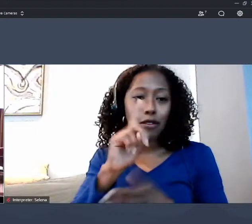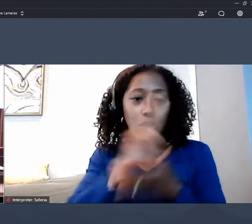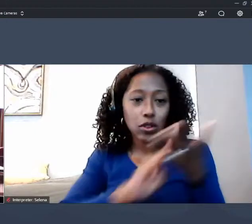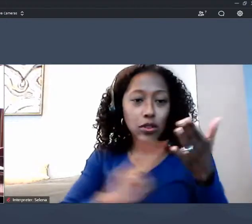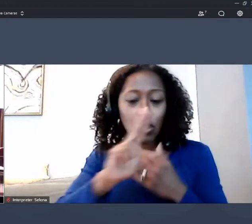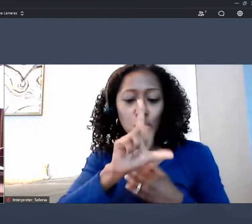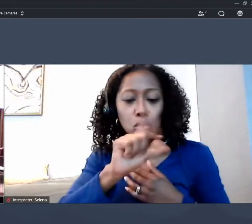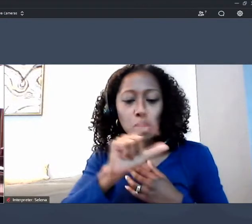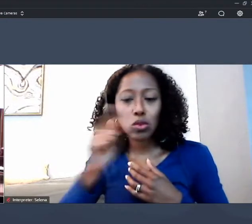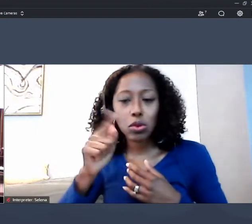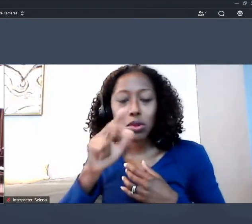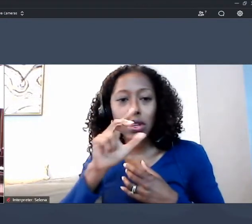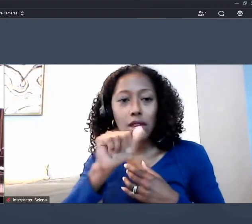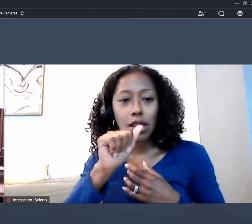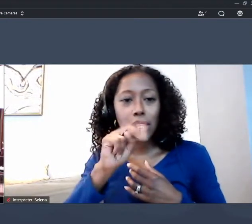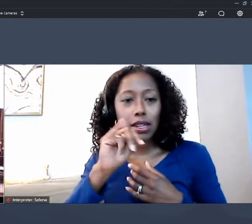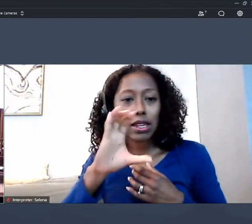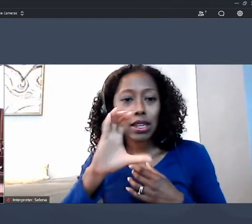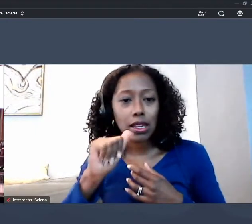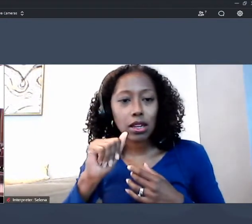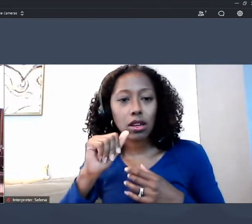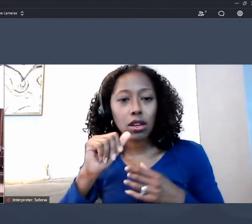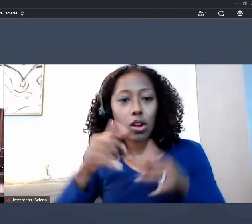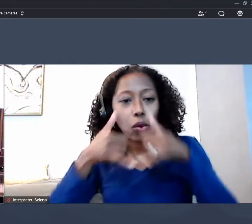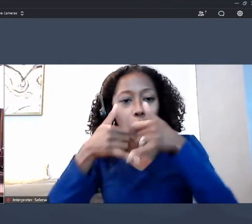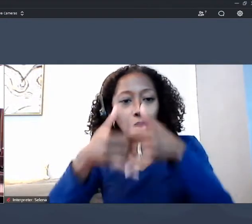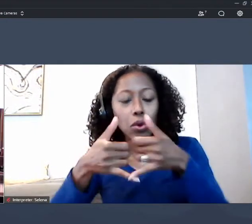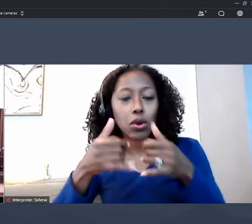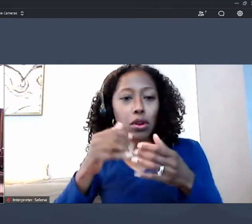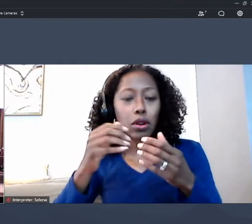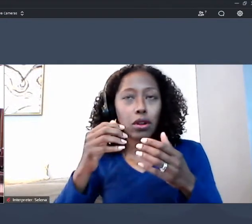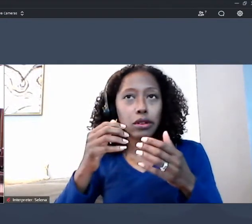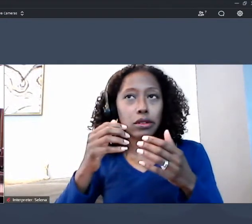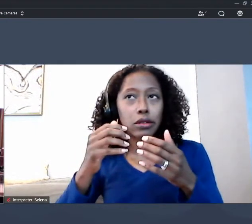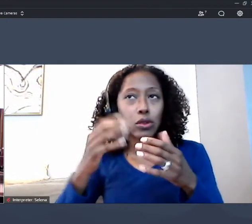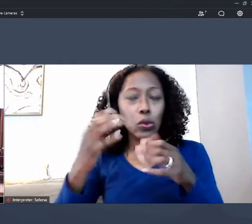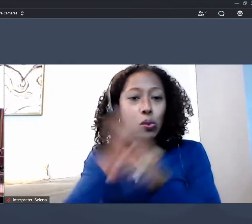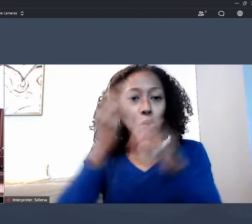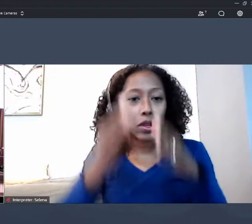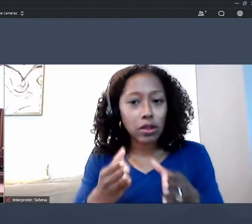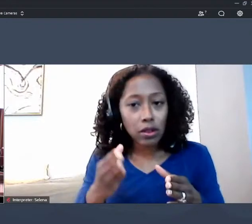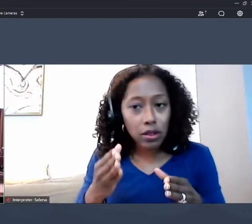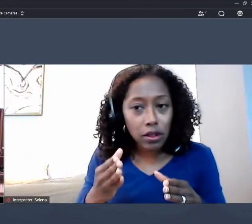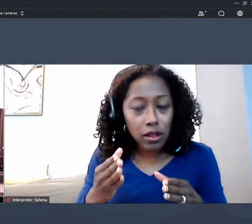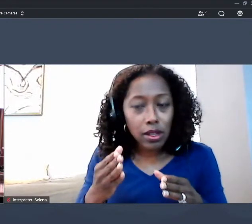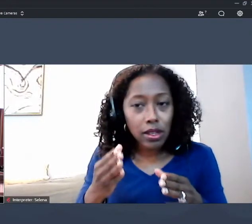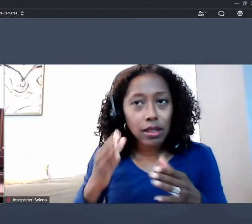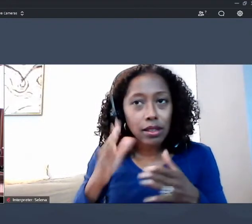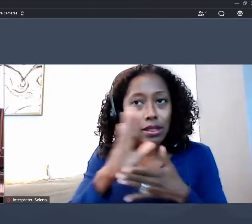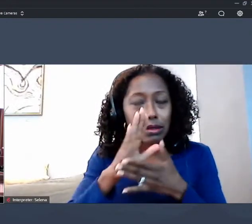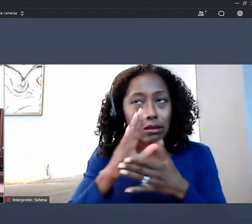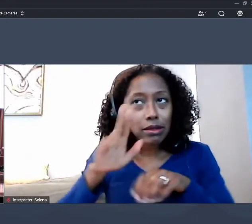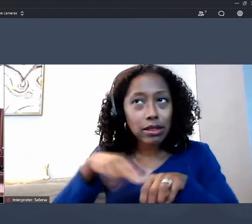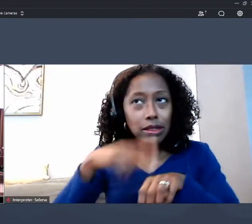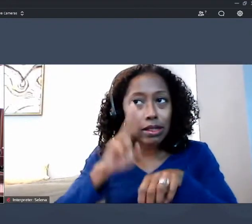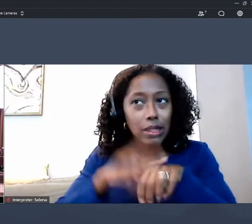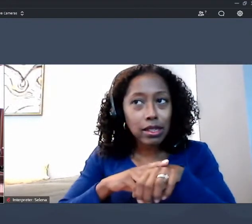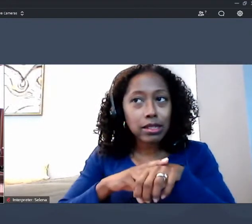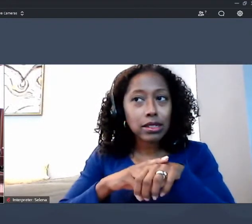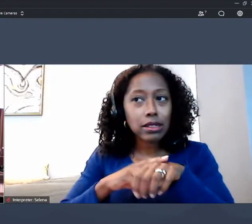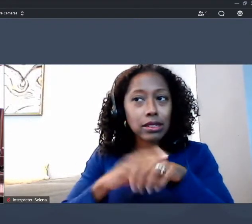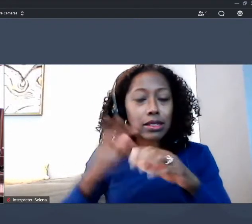Award winner as the nation's top female college golfer. This resolution is sponsored